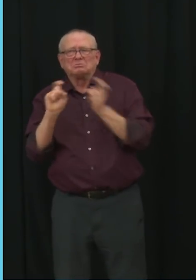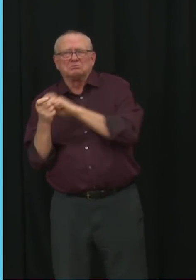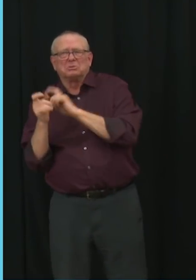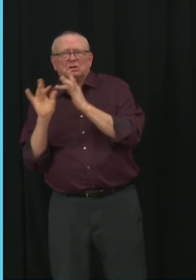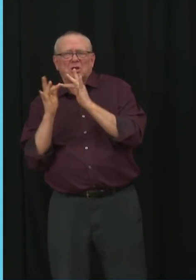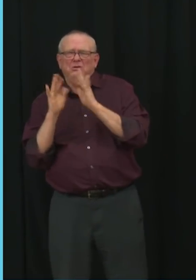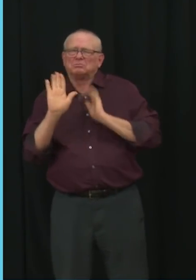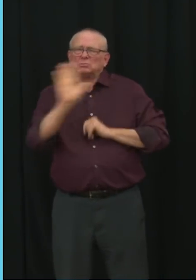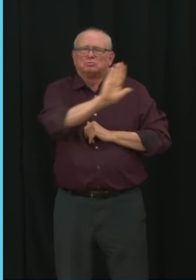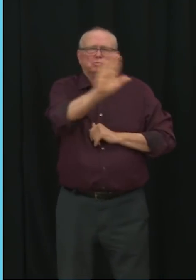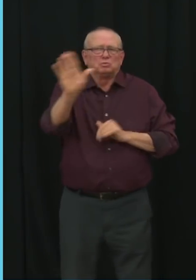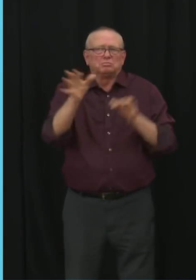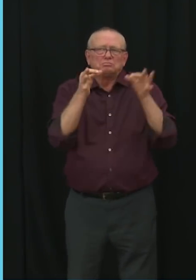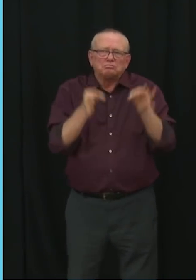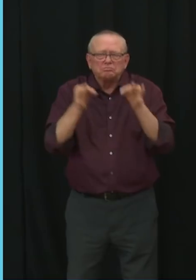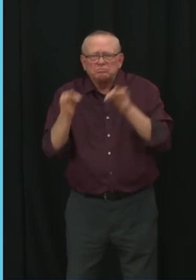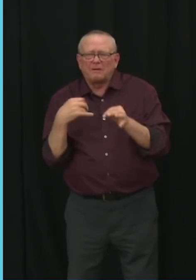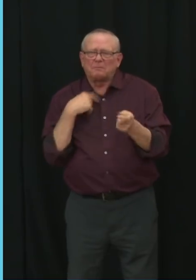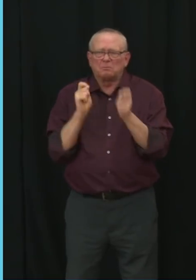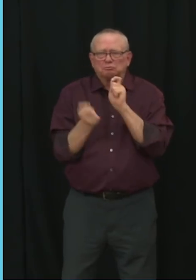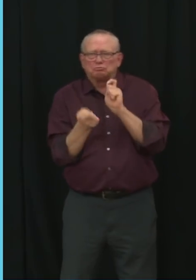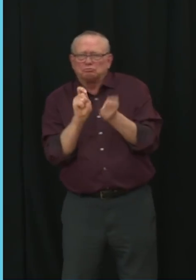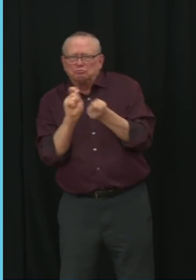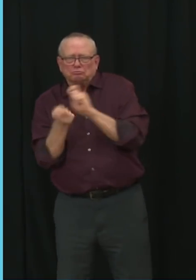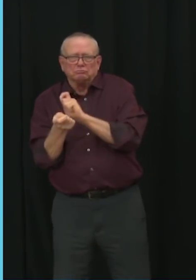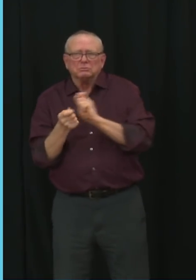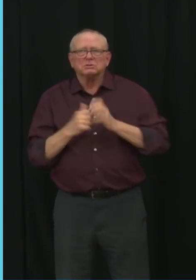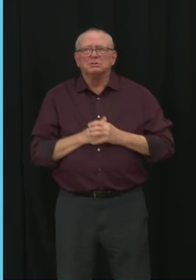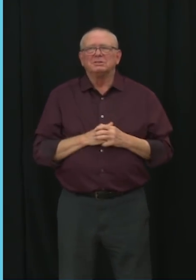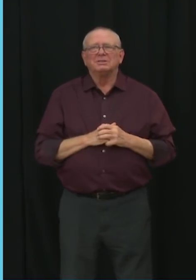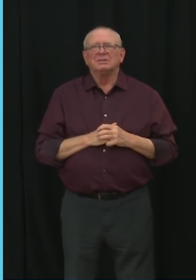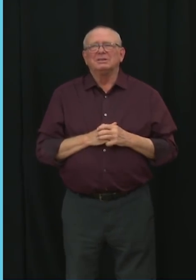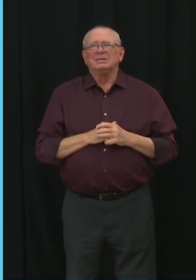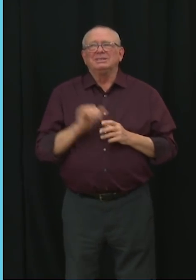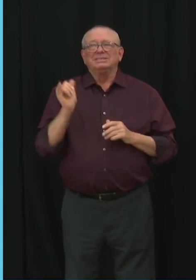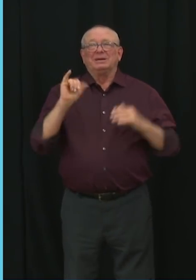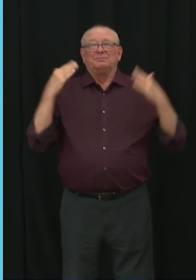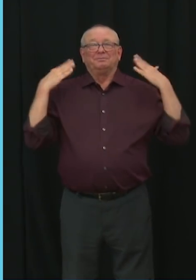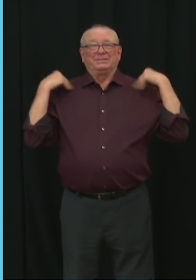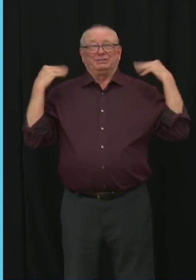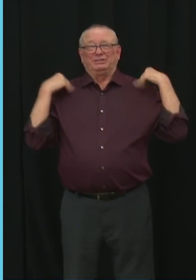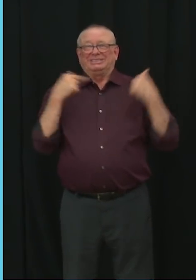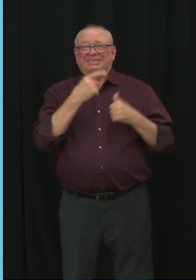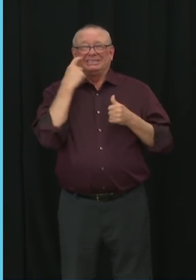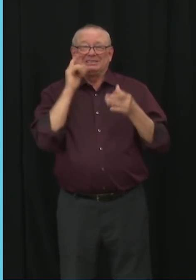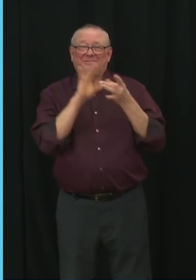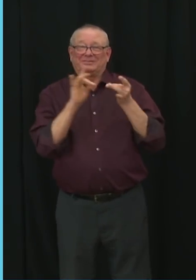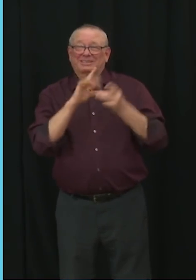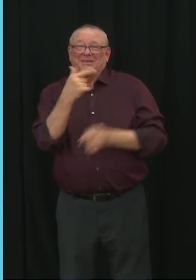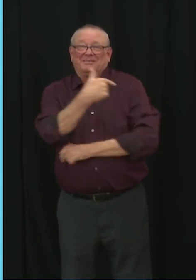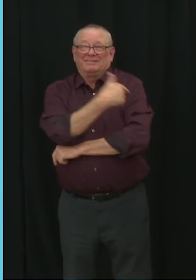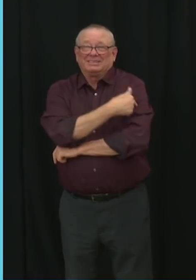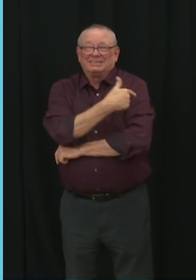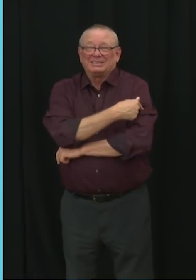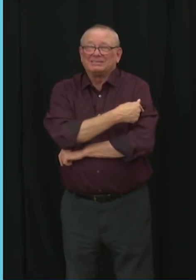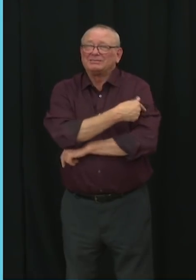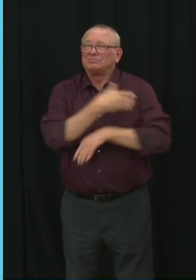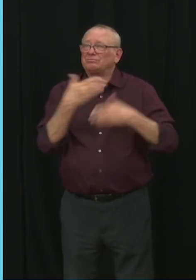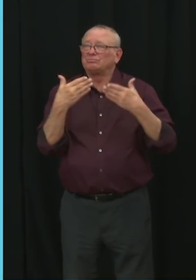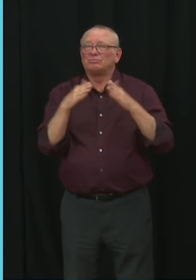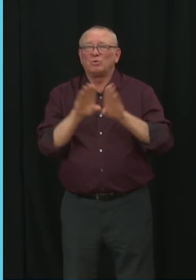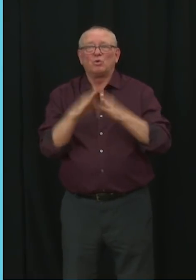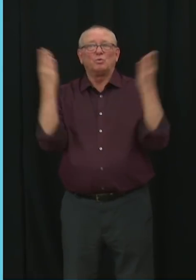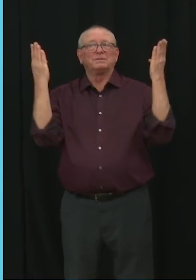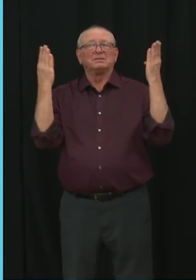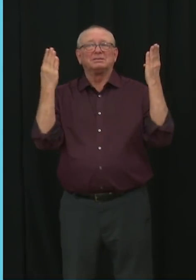As the Minister mentioned, vaccine appointment bookings open today for 3rd doses in the primary series for children between the ages of 5 and